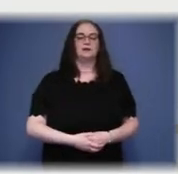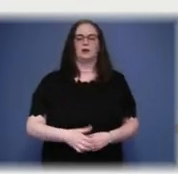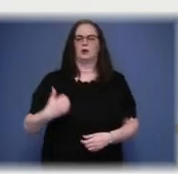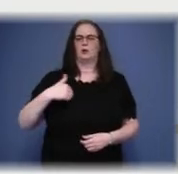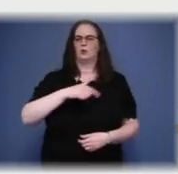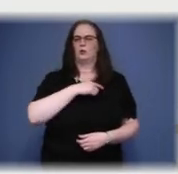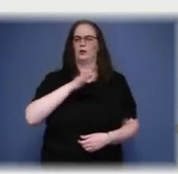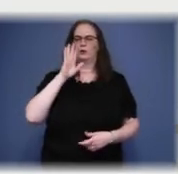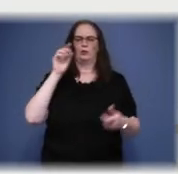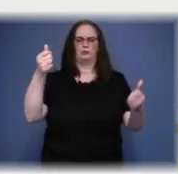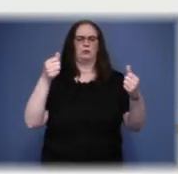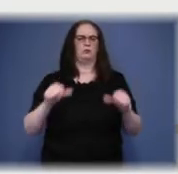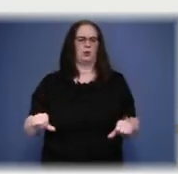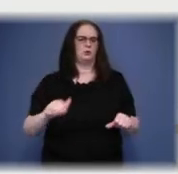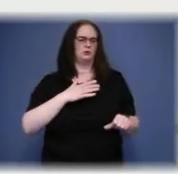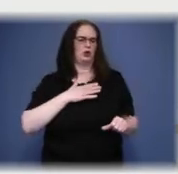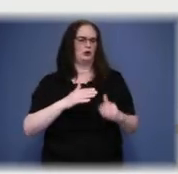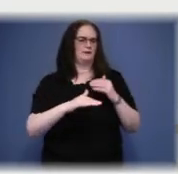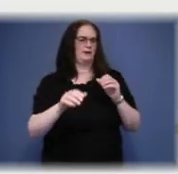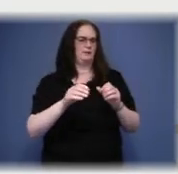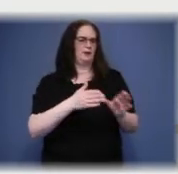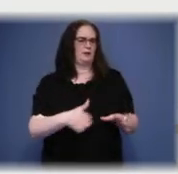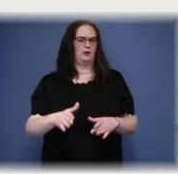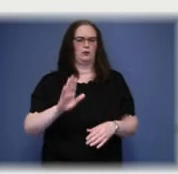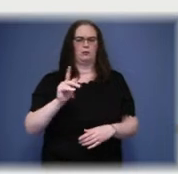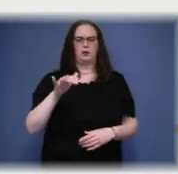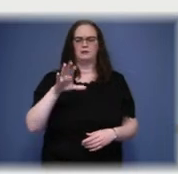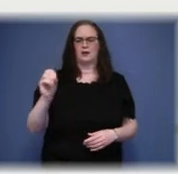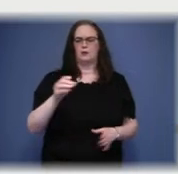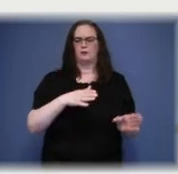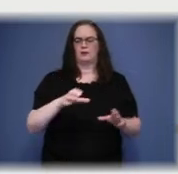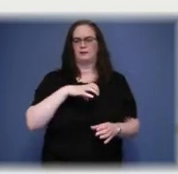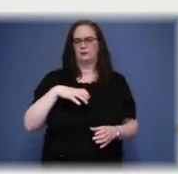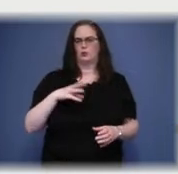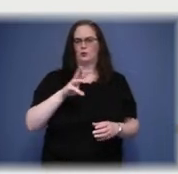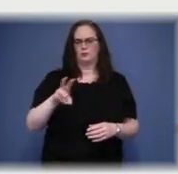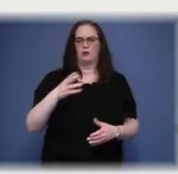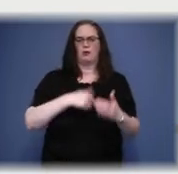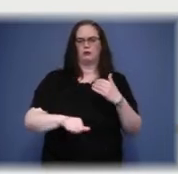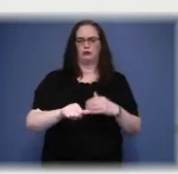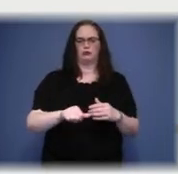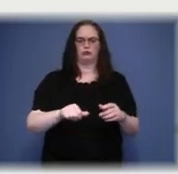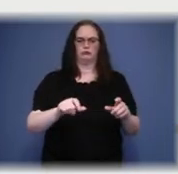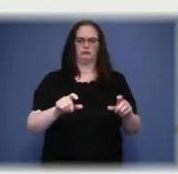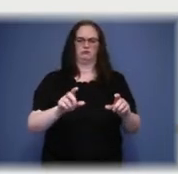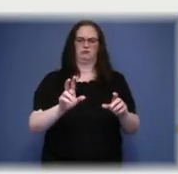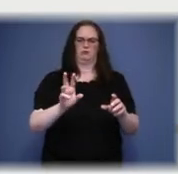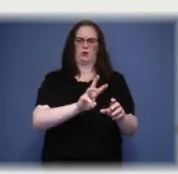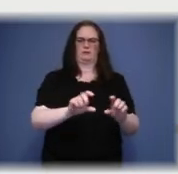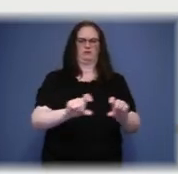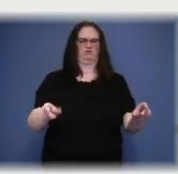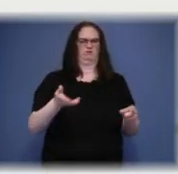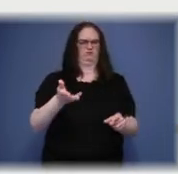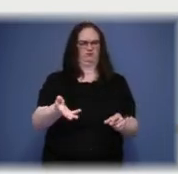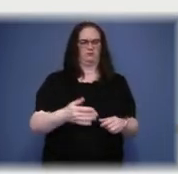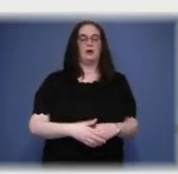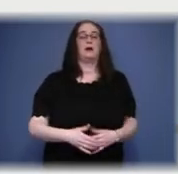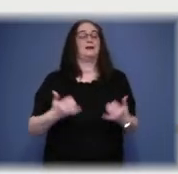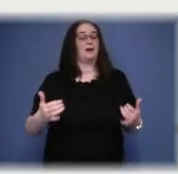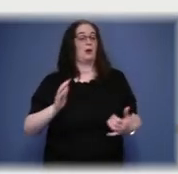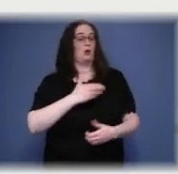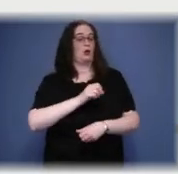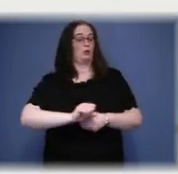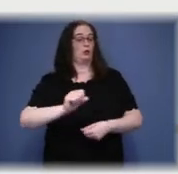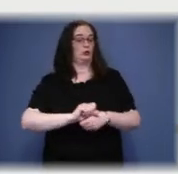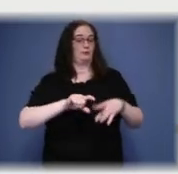going to be posting the sustainability plan on the Bucks County Planning Commission website under the sustainability page. And now our work begins, where